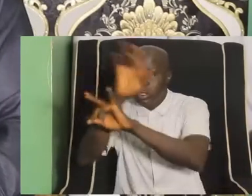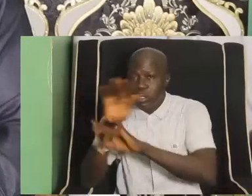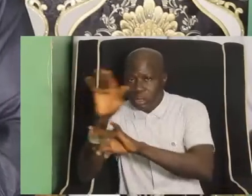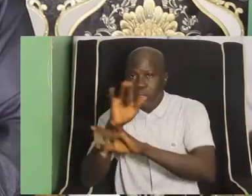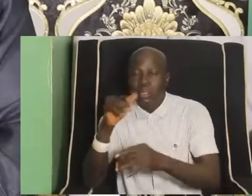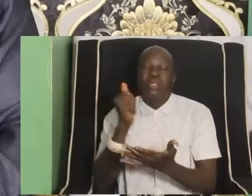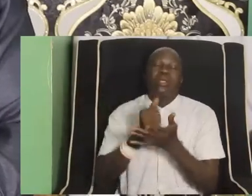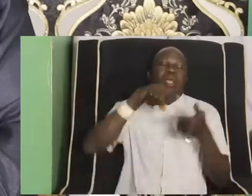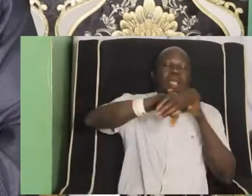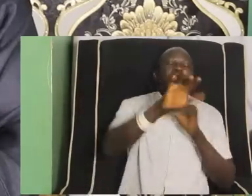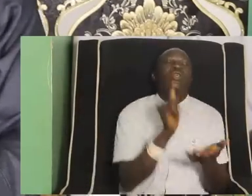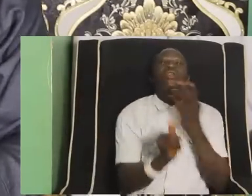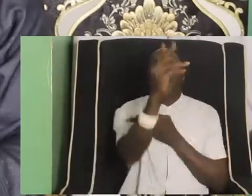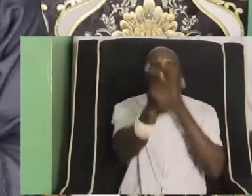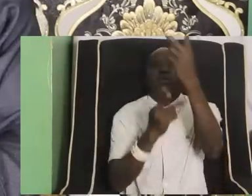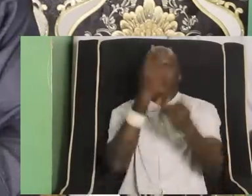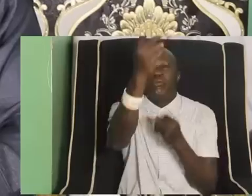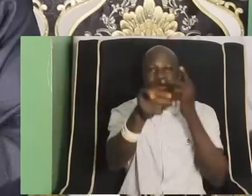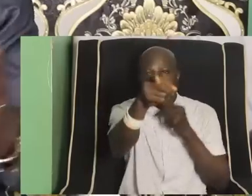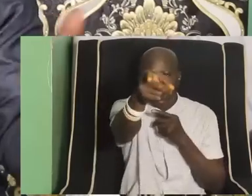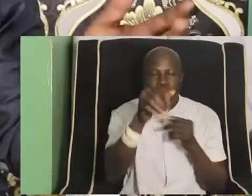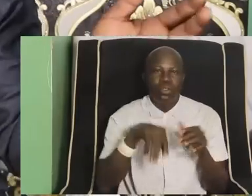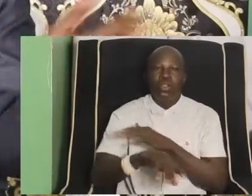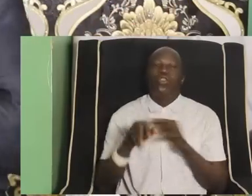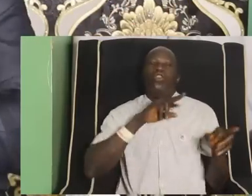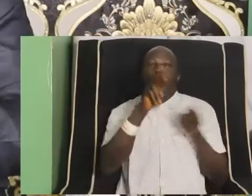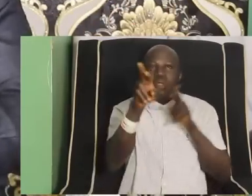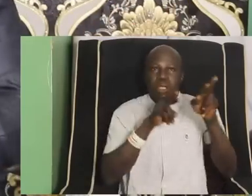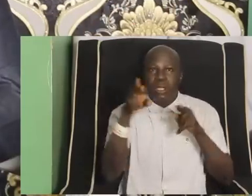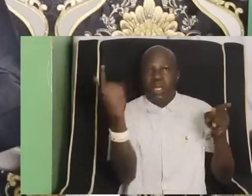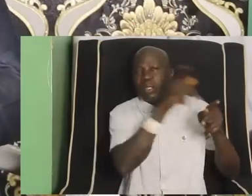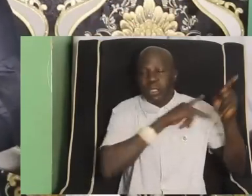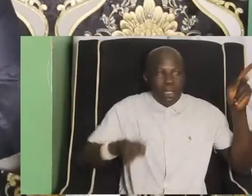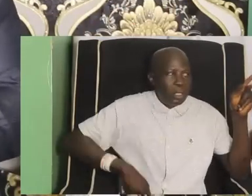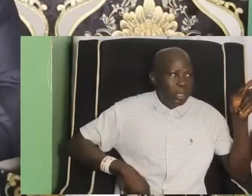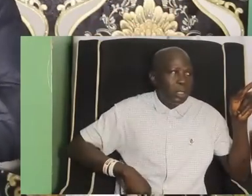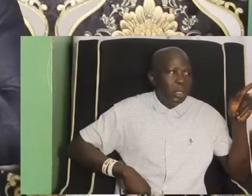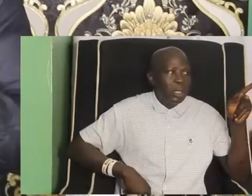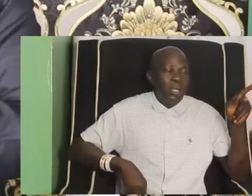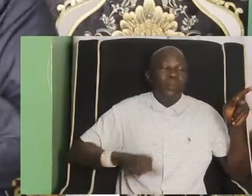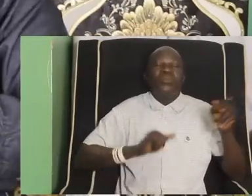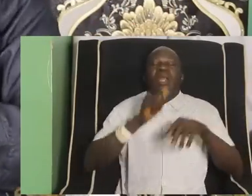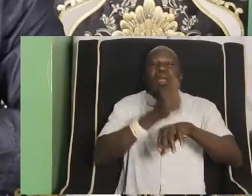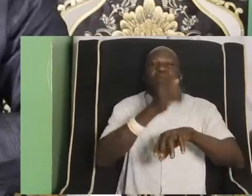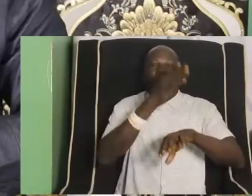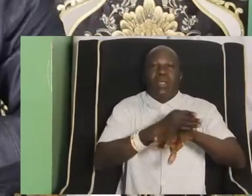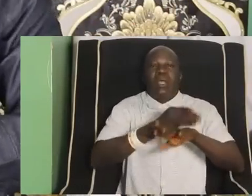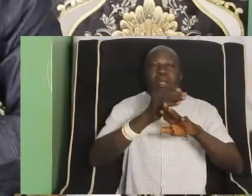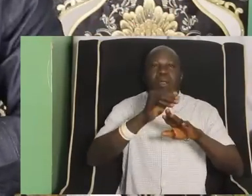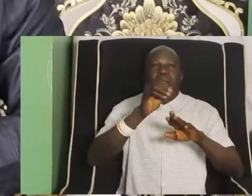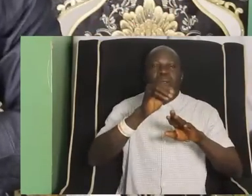Amen. Olorun a be o. Amen. Wa de se bi oba. Amen. Reign as king. Abe okuta. Abe